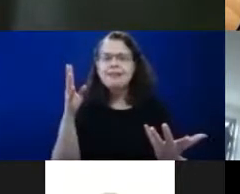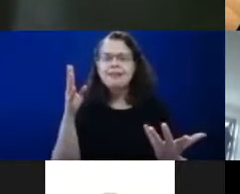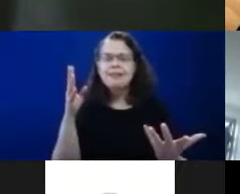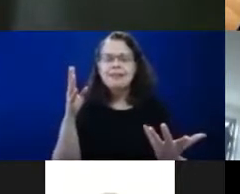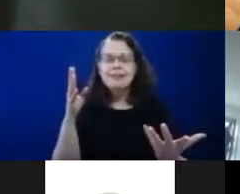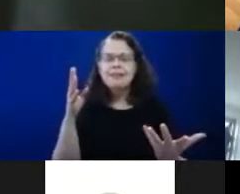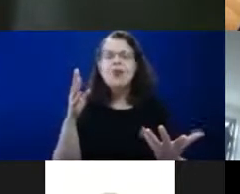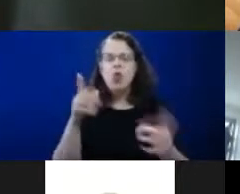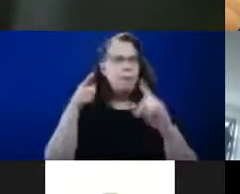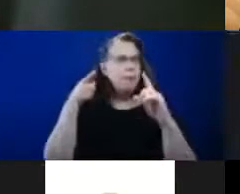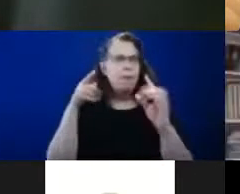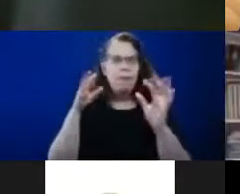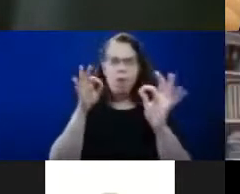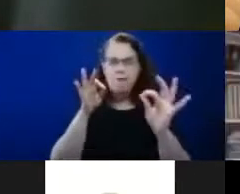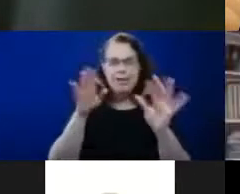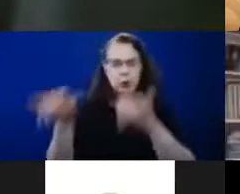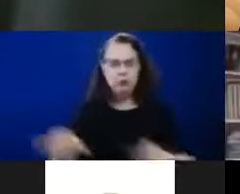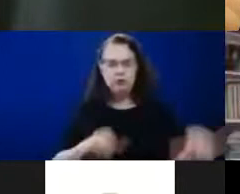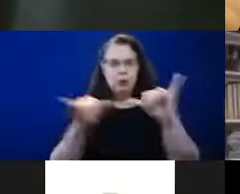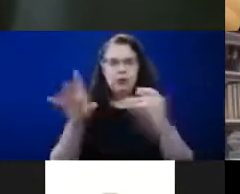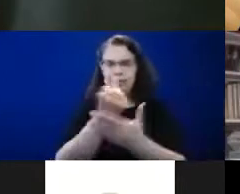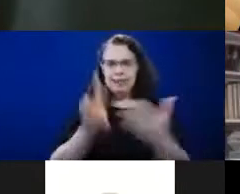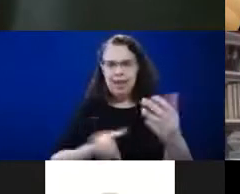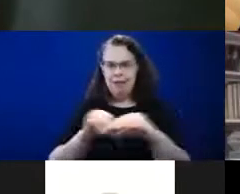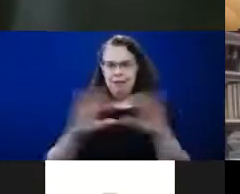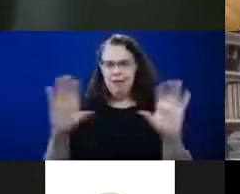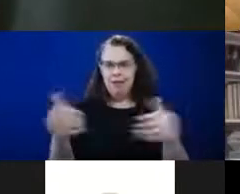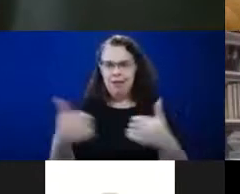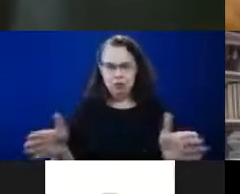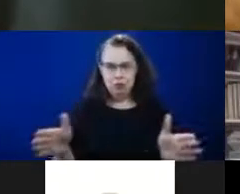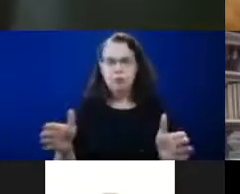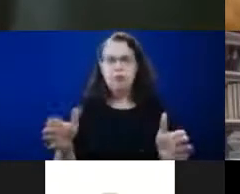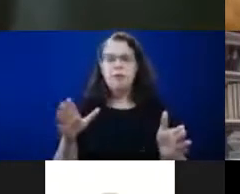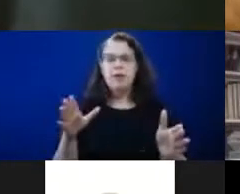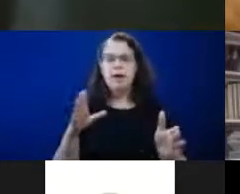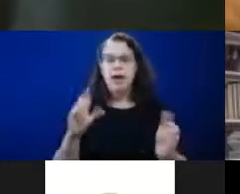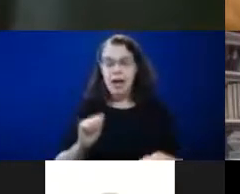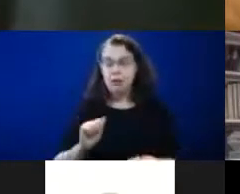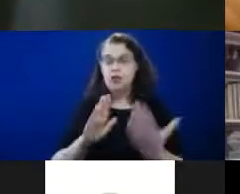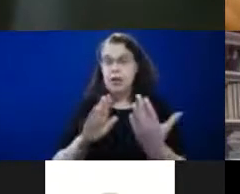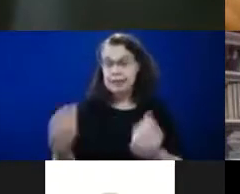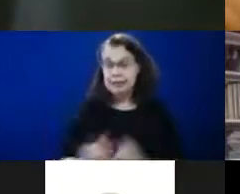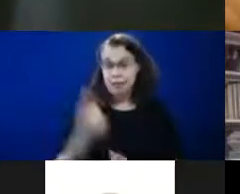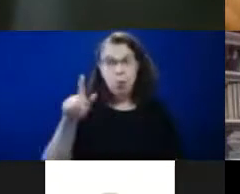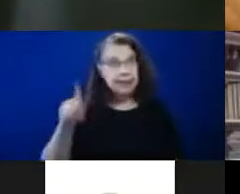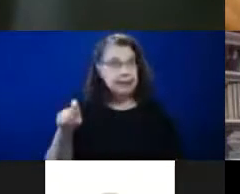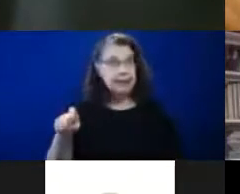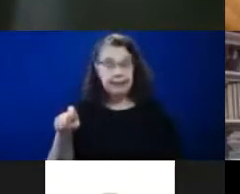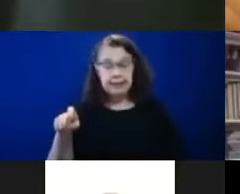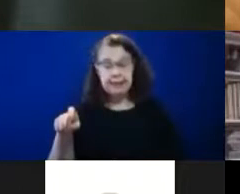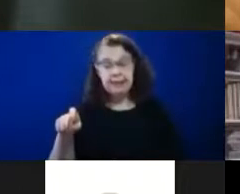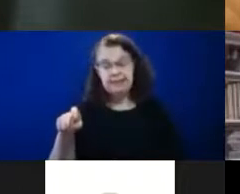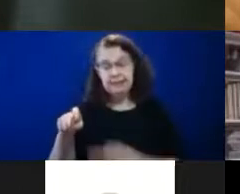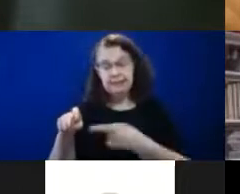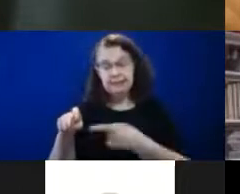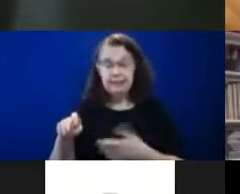design in the classroom to address everybody's needs. Is the